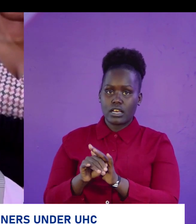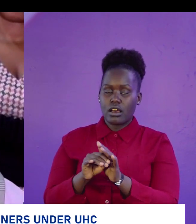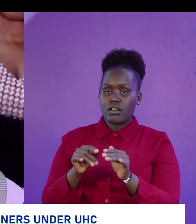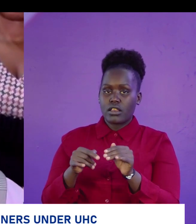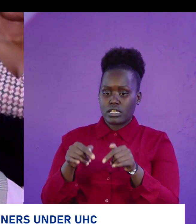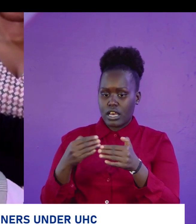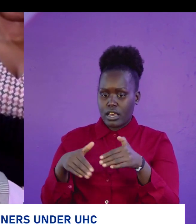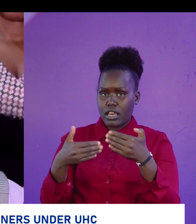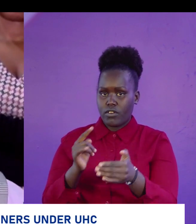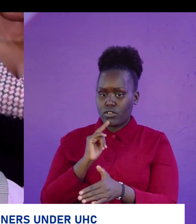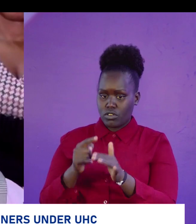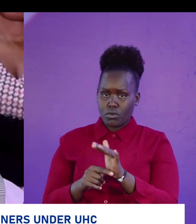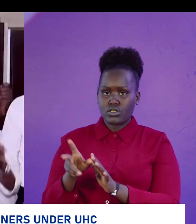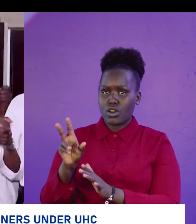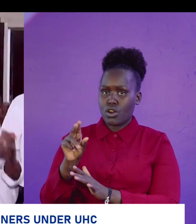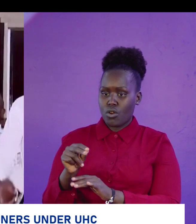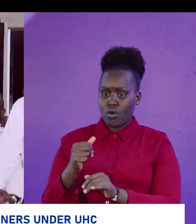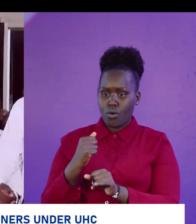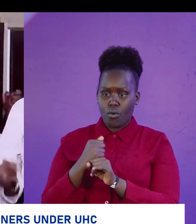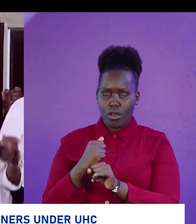will make sure no work goes on.